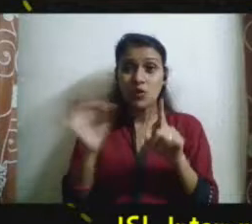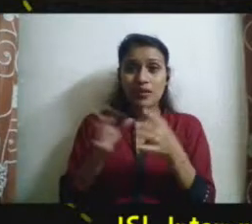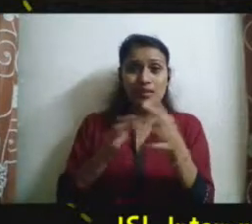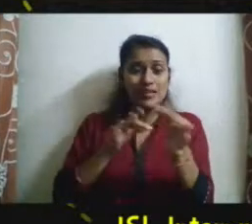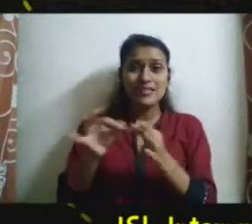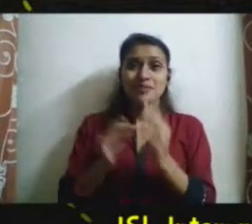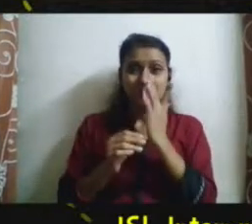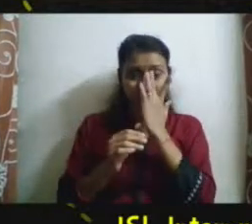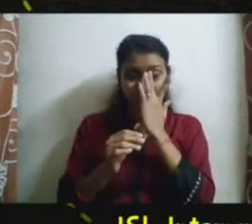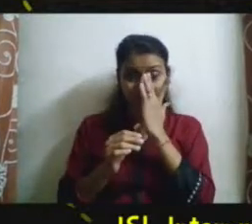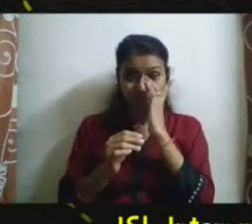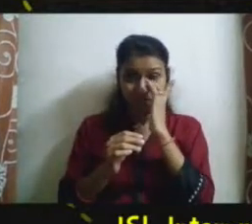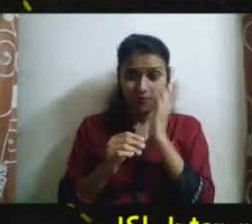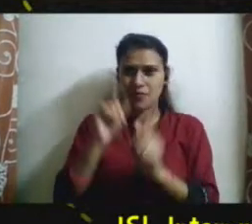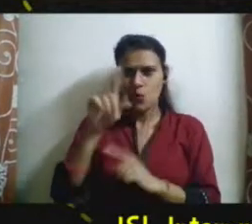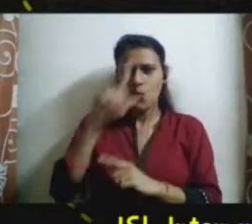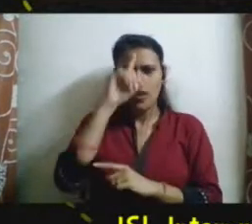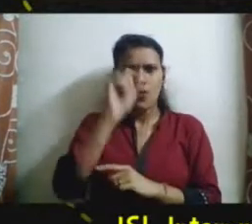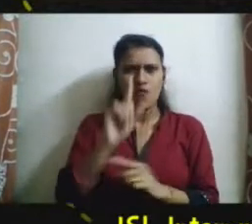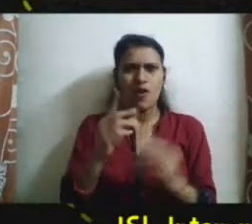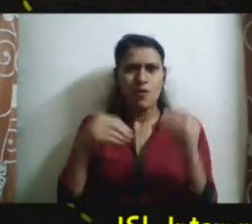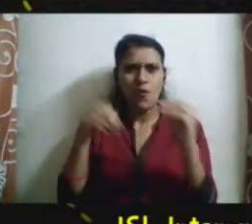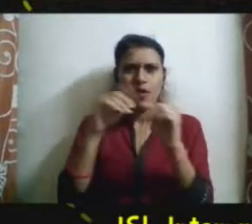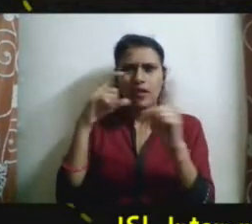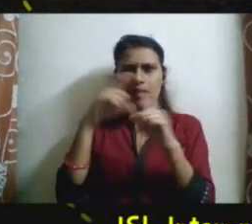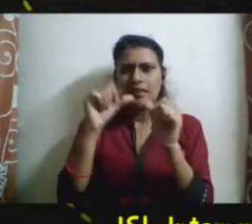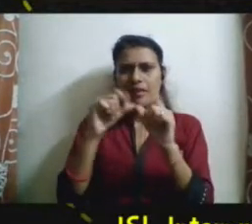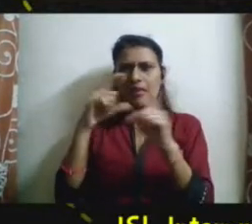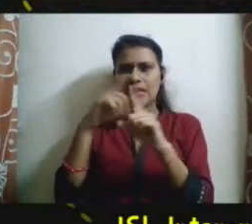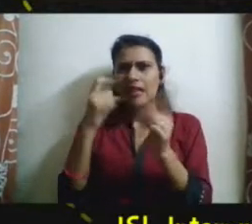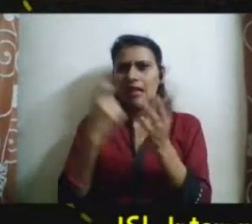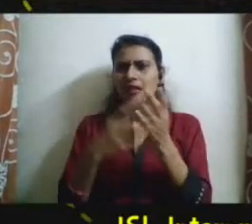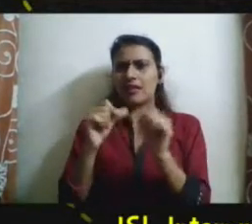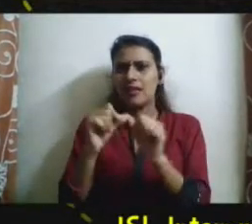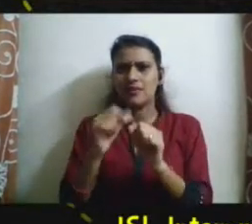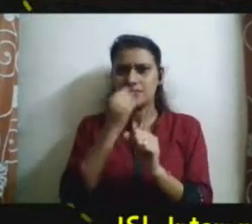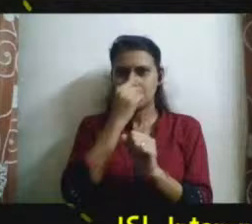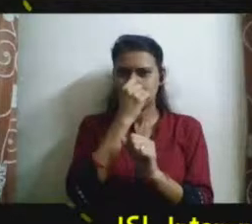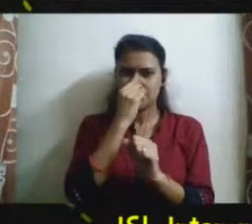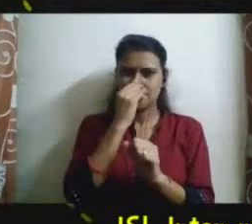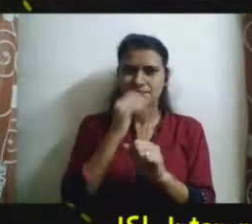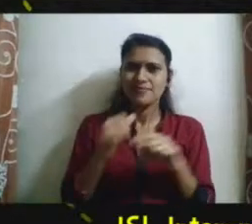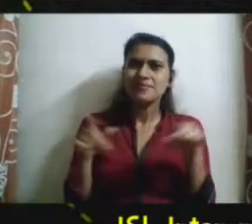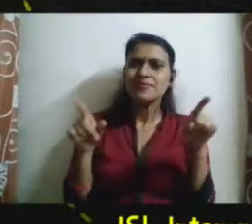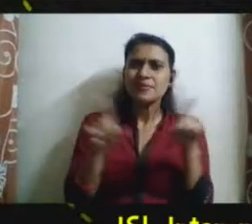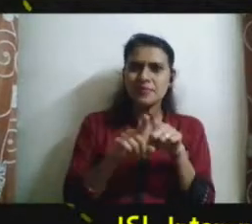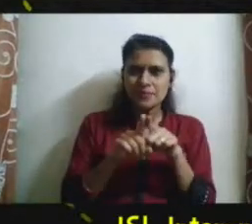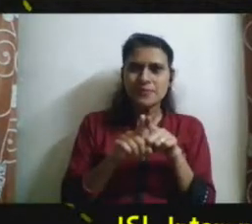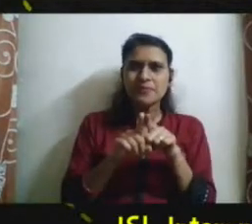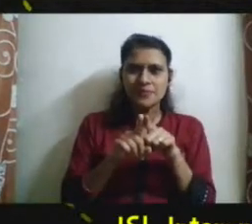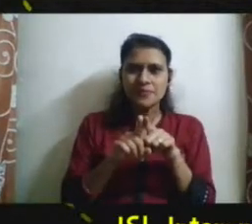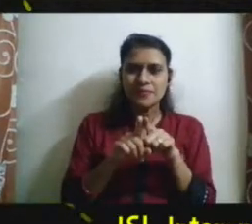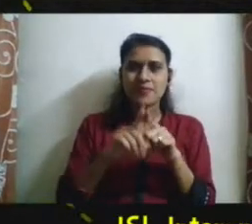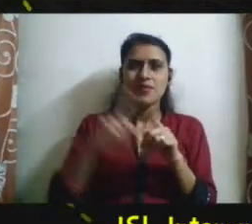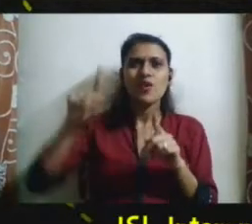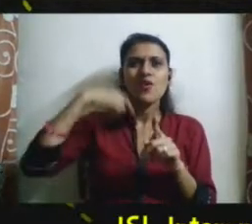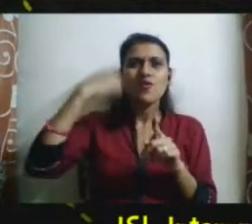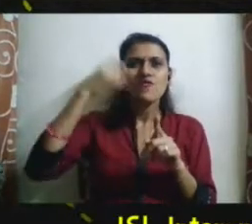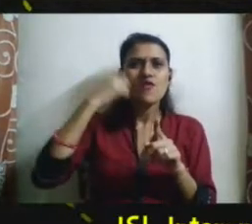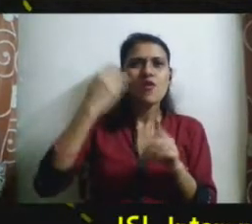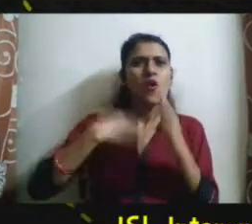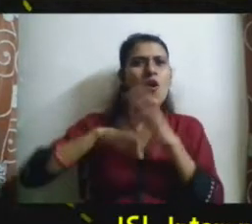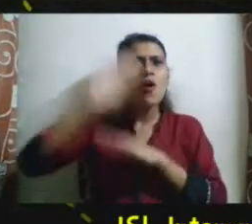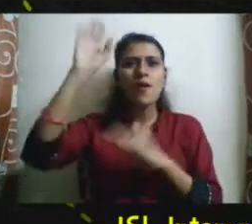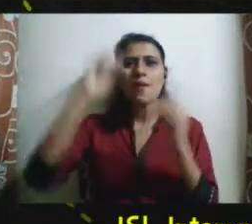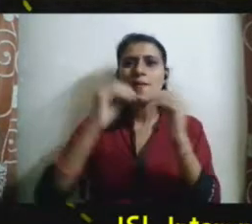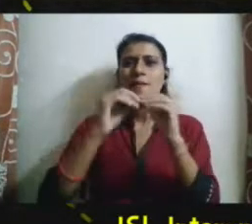there's one dadra which is very beautiful. It's also been sung in a film, and the great Begum Akhtar